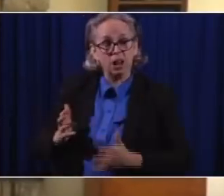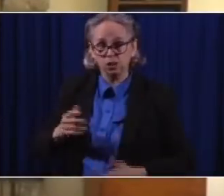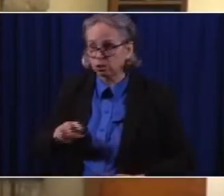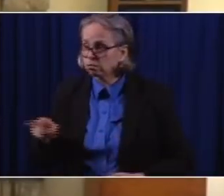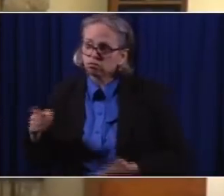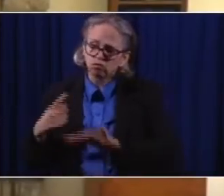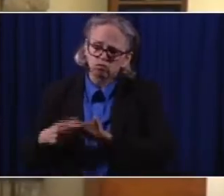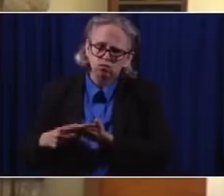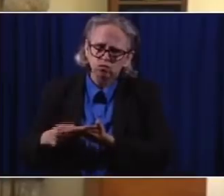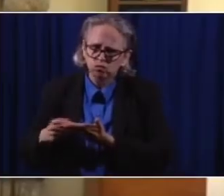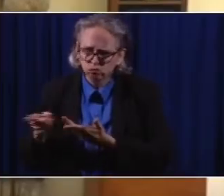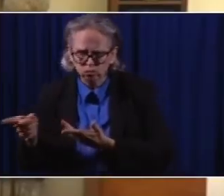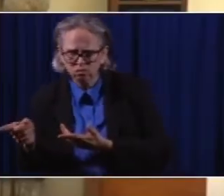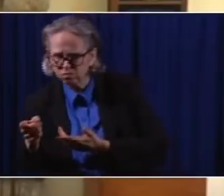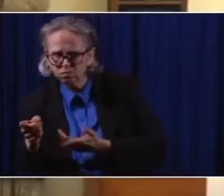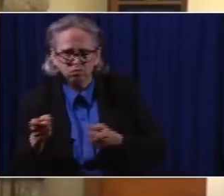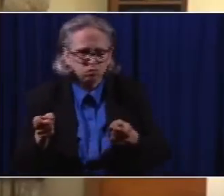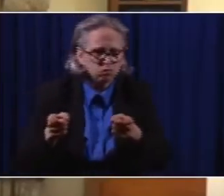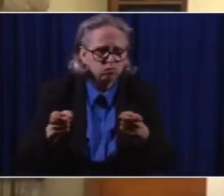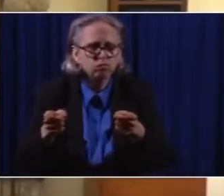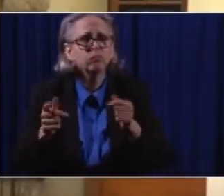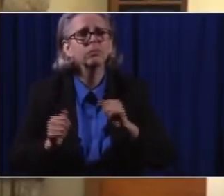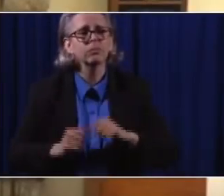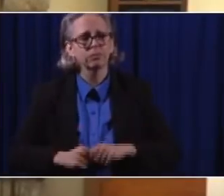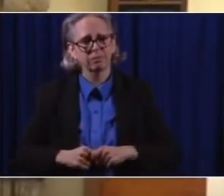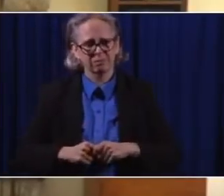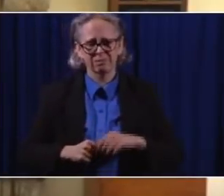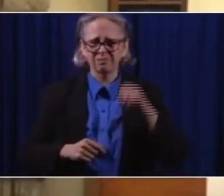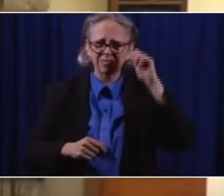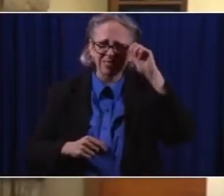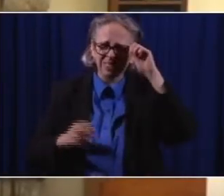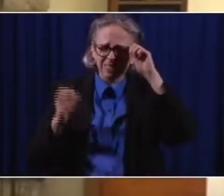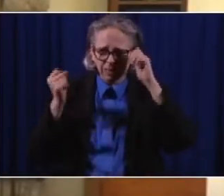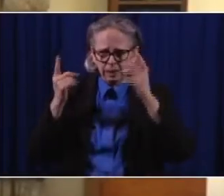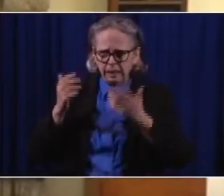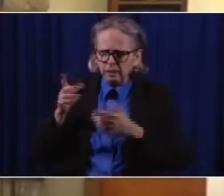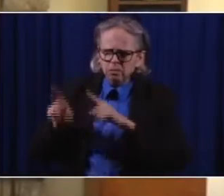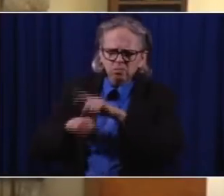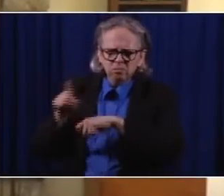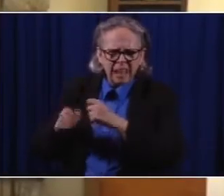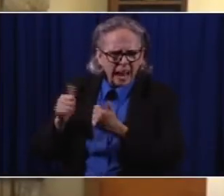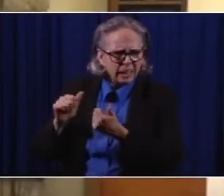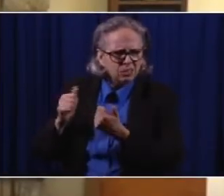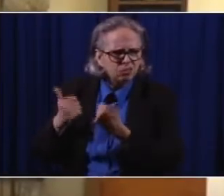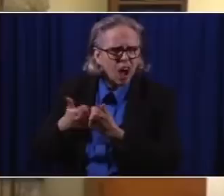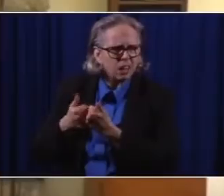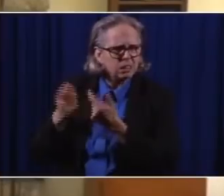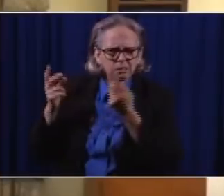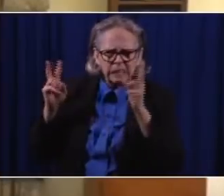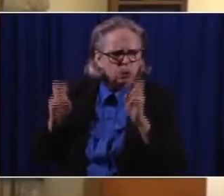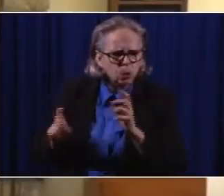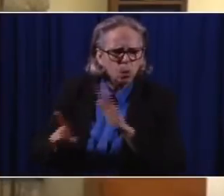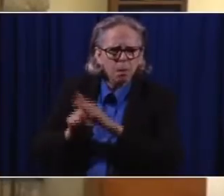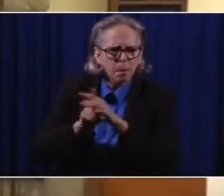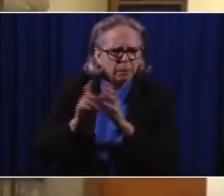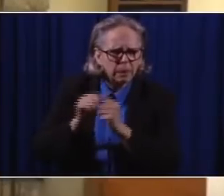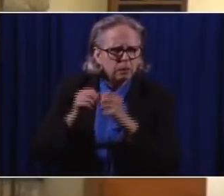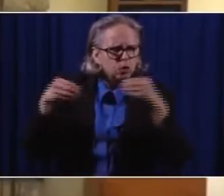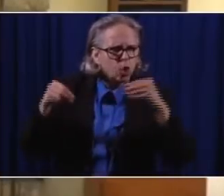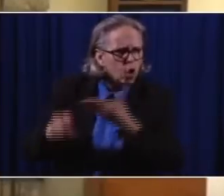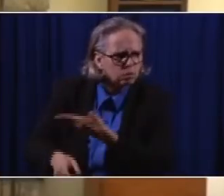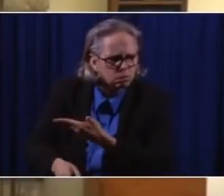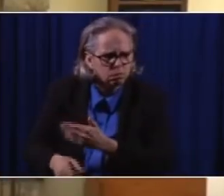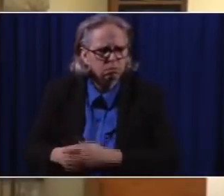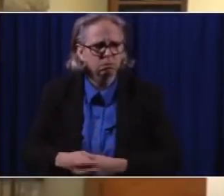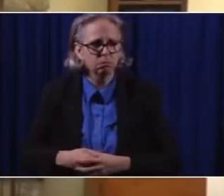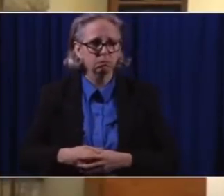of talking about, what is going on in these stores. We need for the stores to continue to make